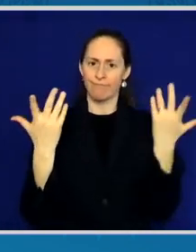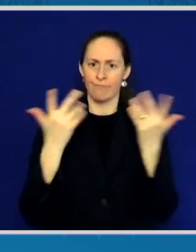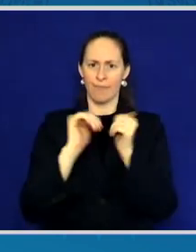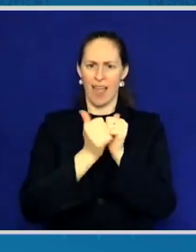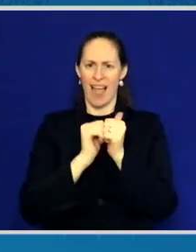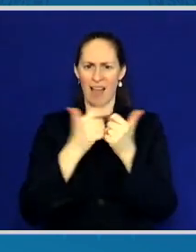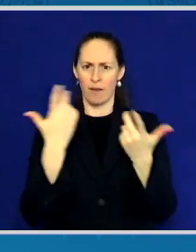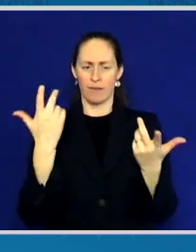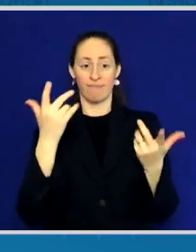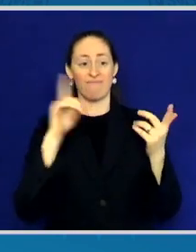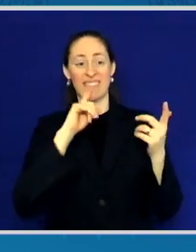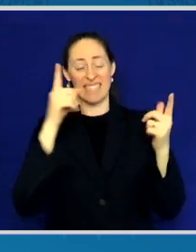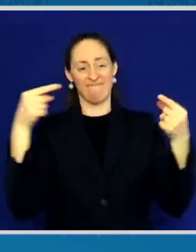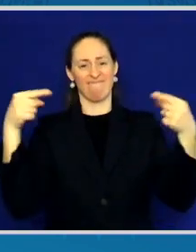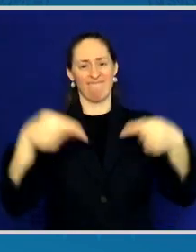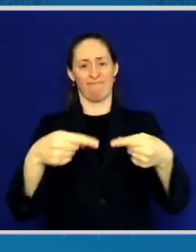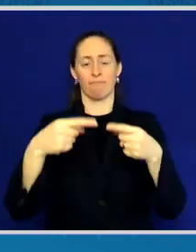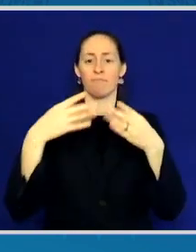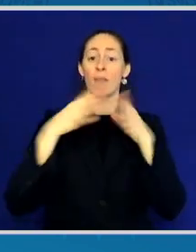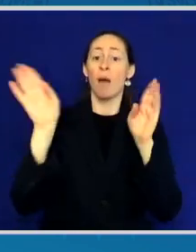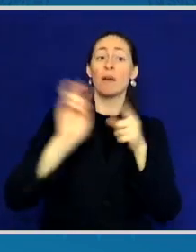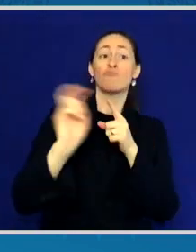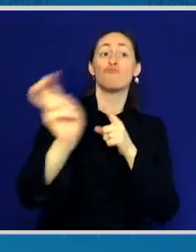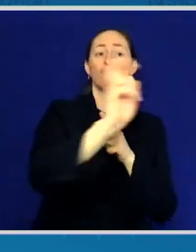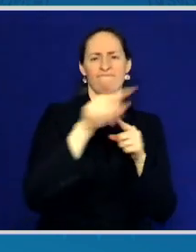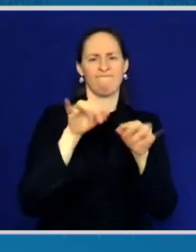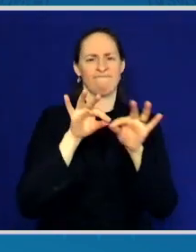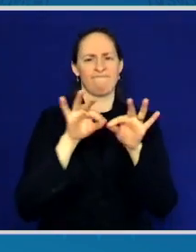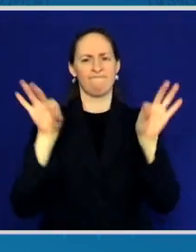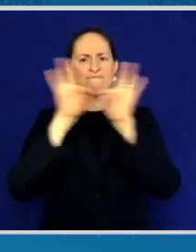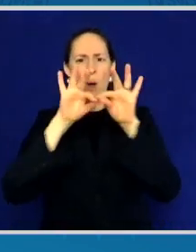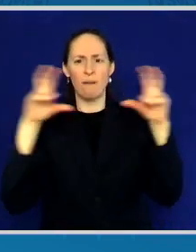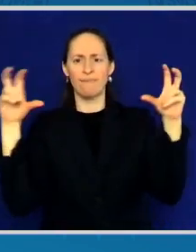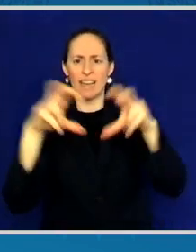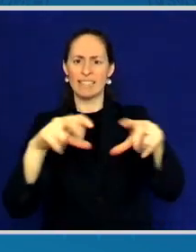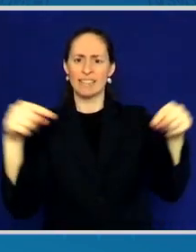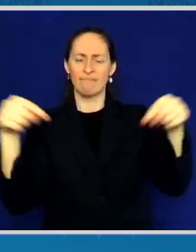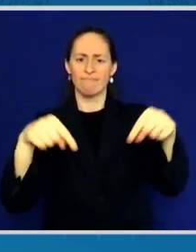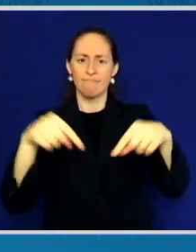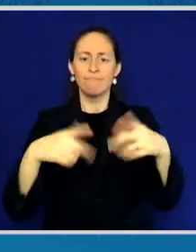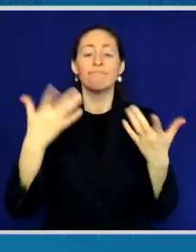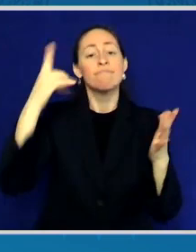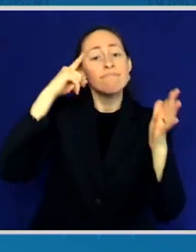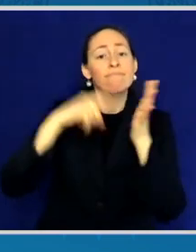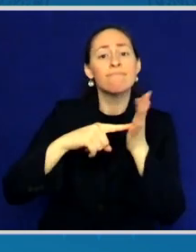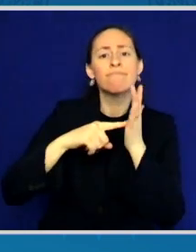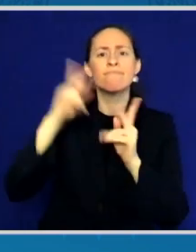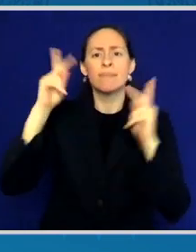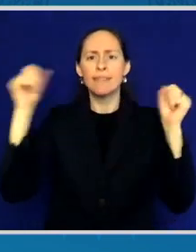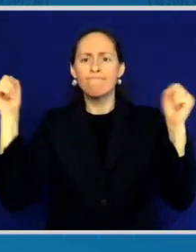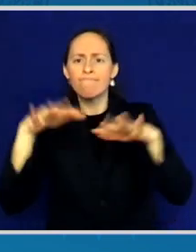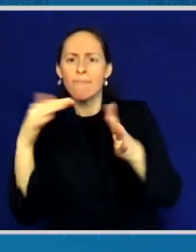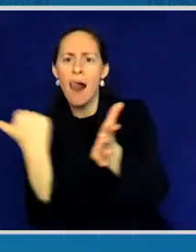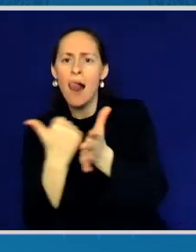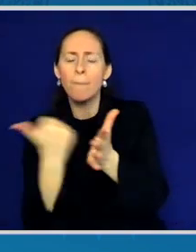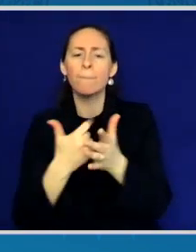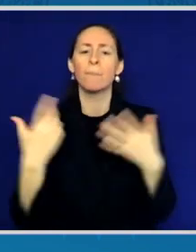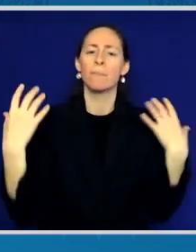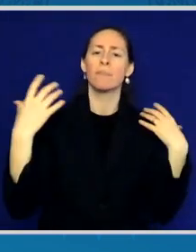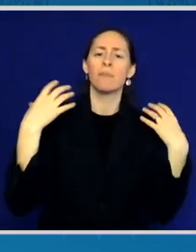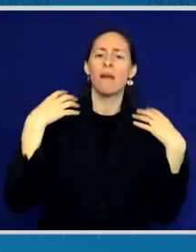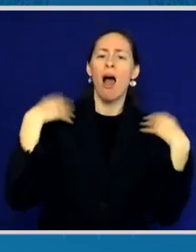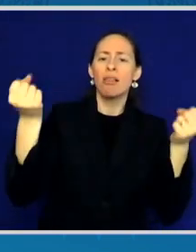transit, where so many of our first responders, our healthcare workers, our home